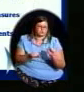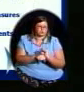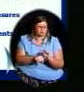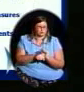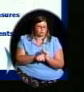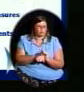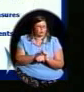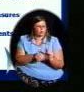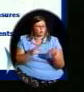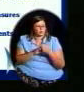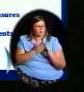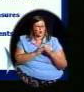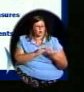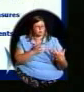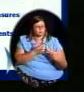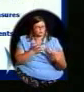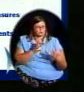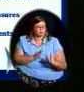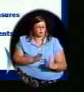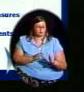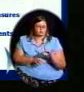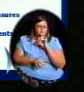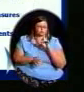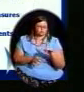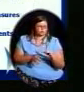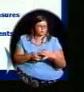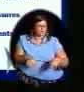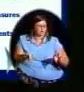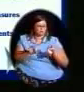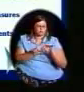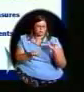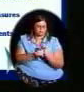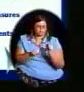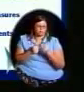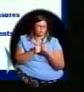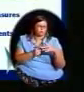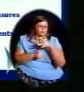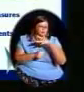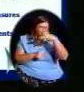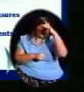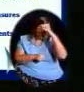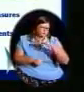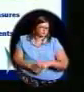and very, very importantly, that we work with our parents on this issue.